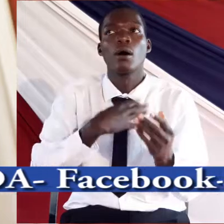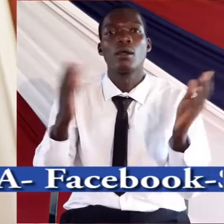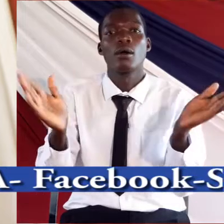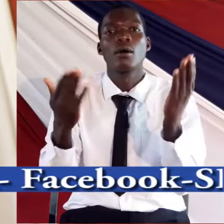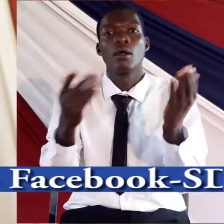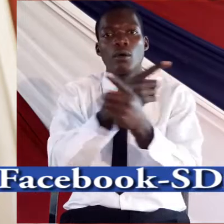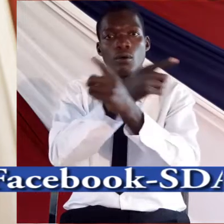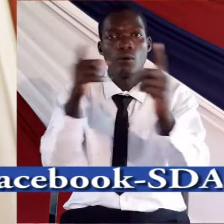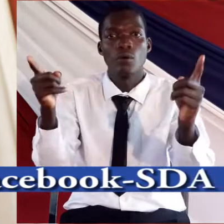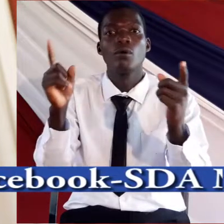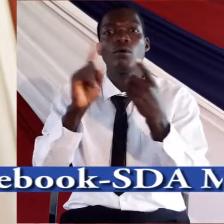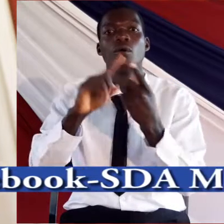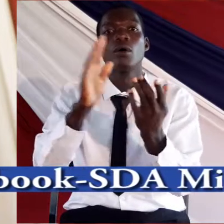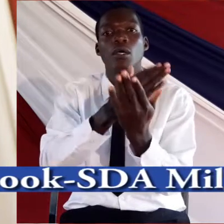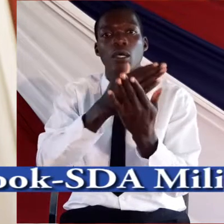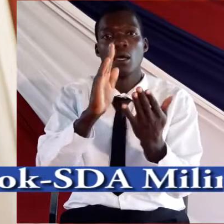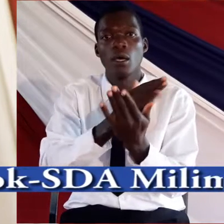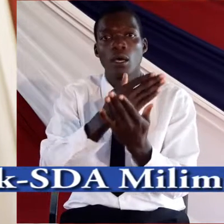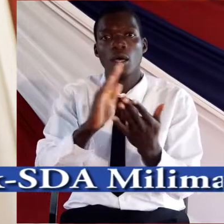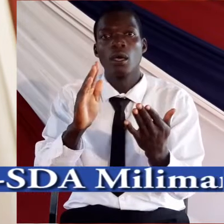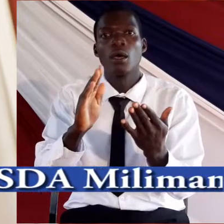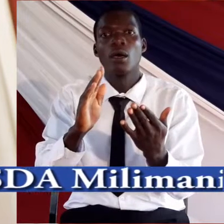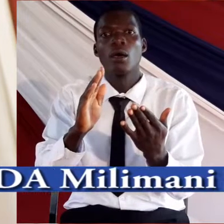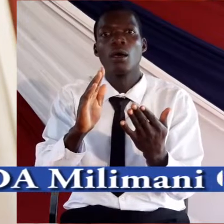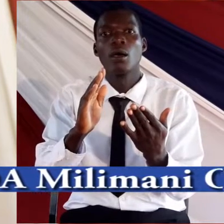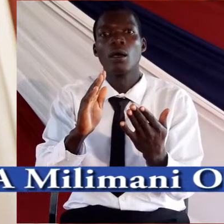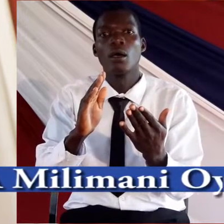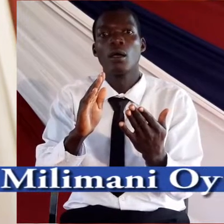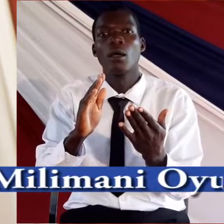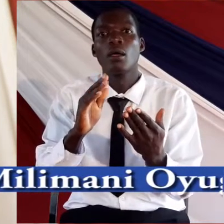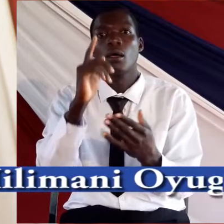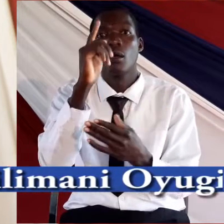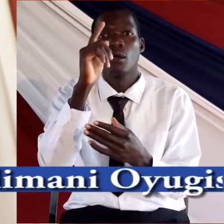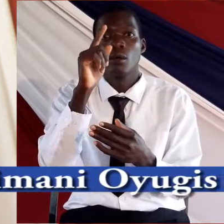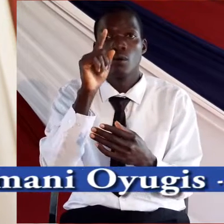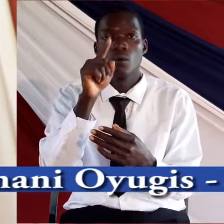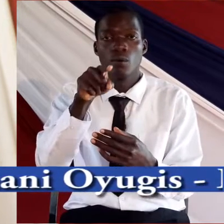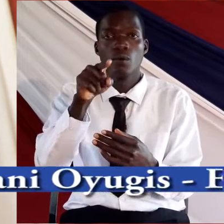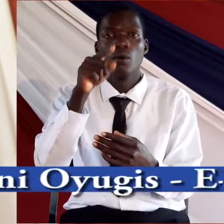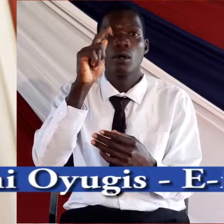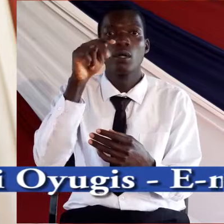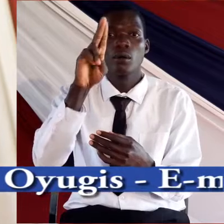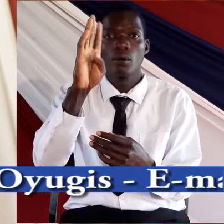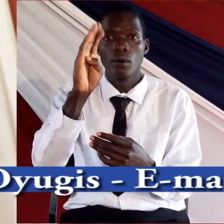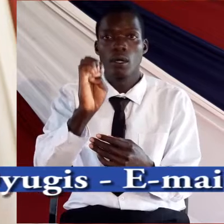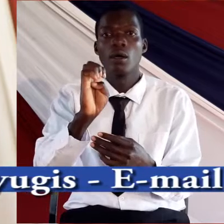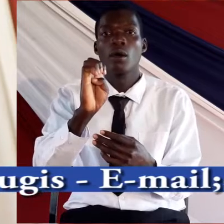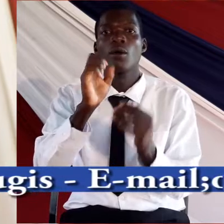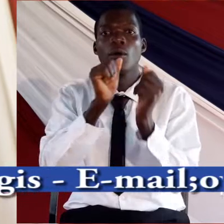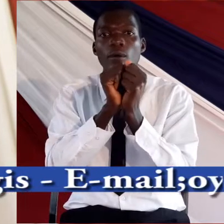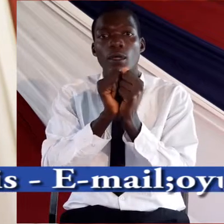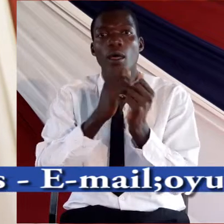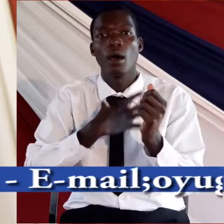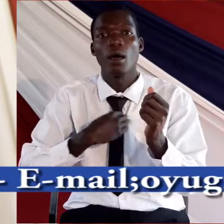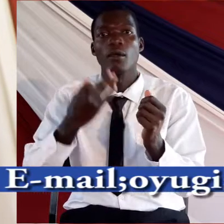you to share our YouTube link together with our